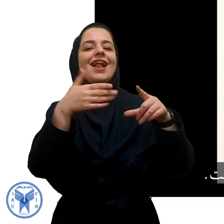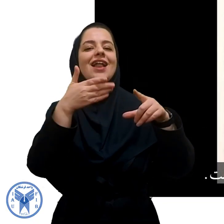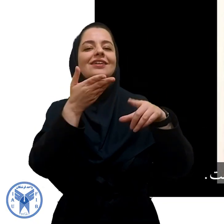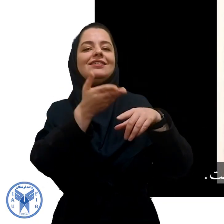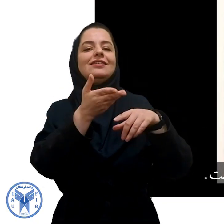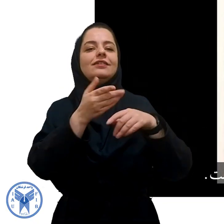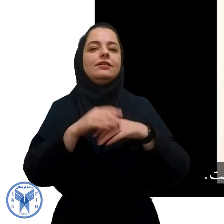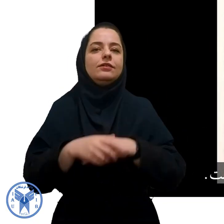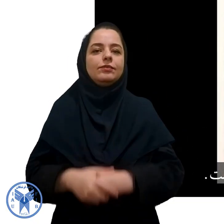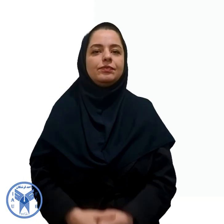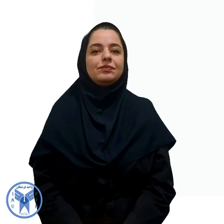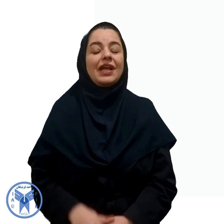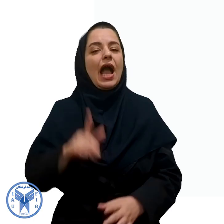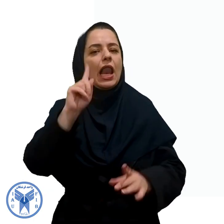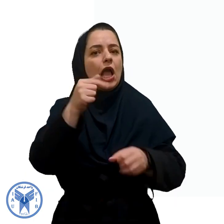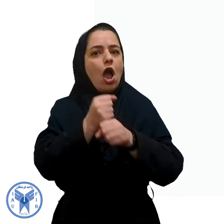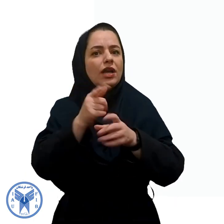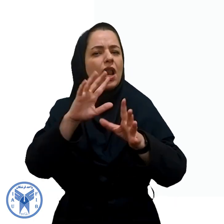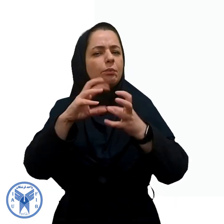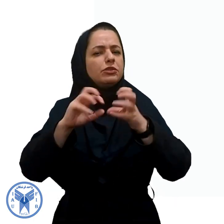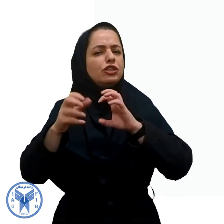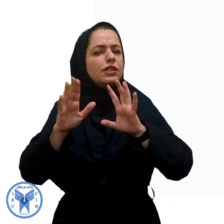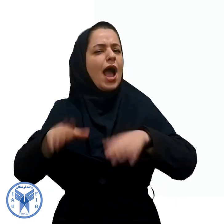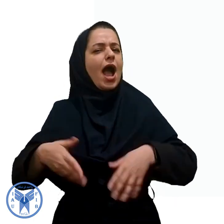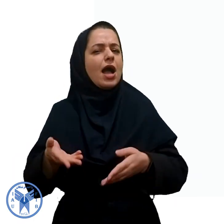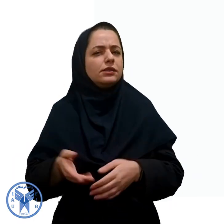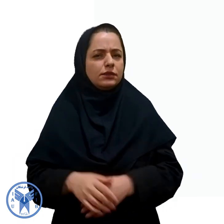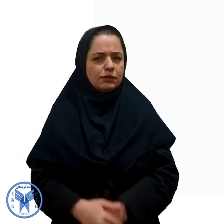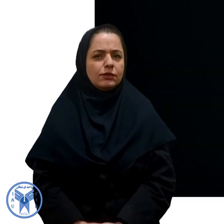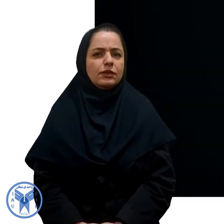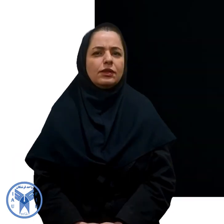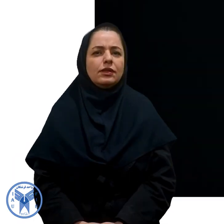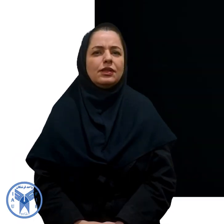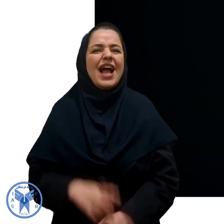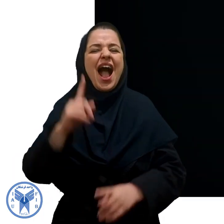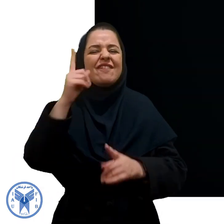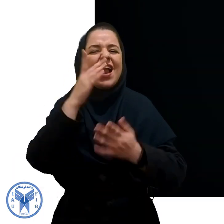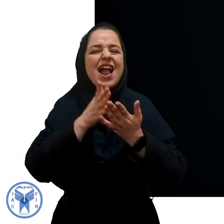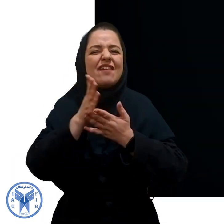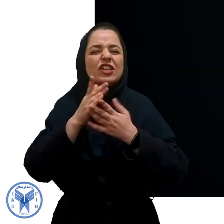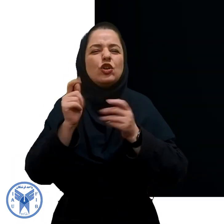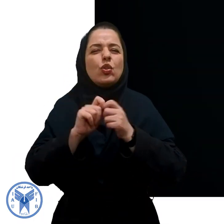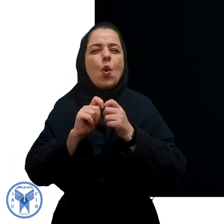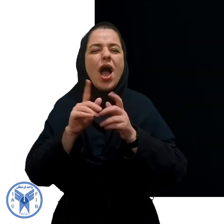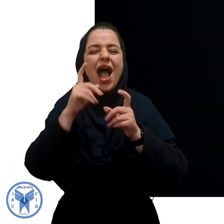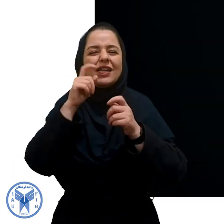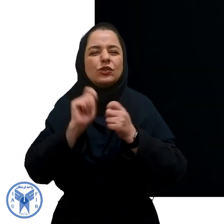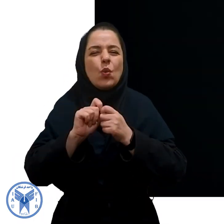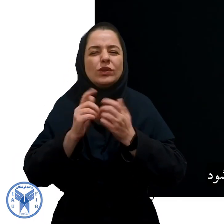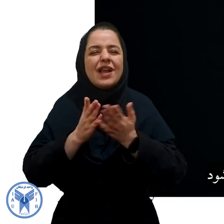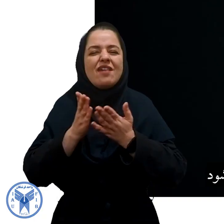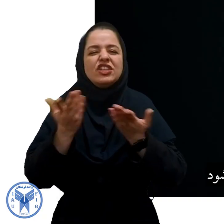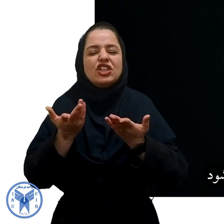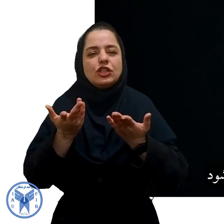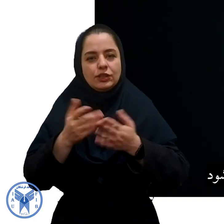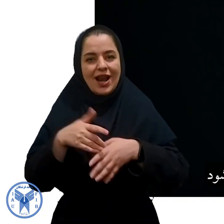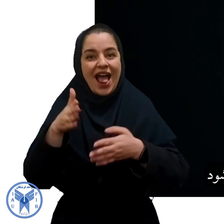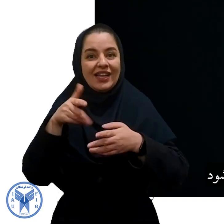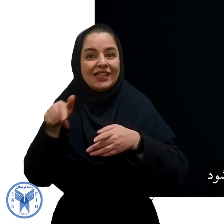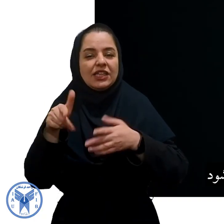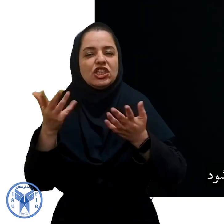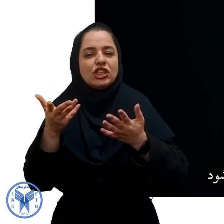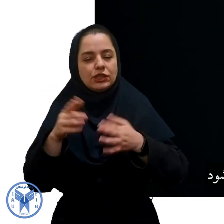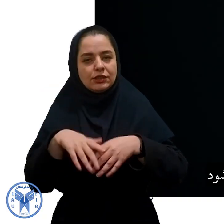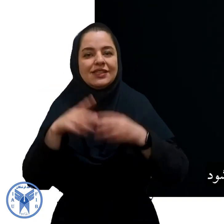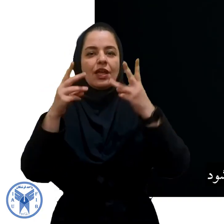you could make color images. It's really complicated. One of the earliest ways to make a color photograph was to